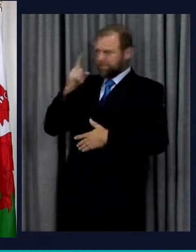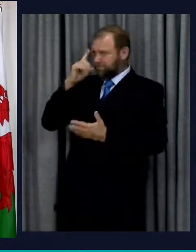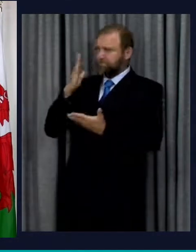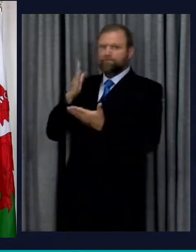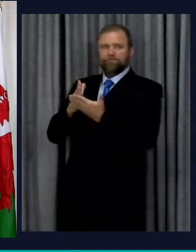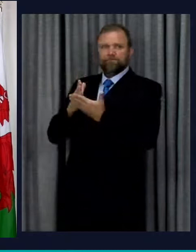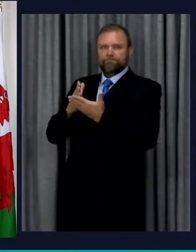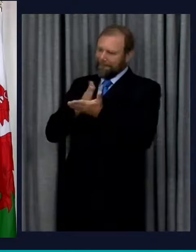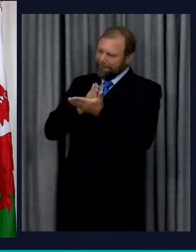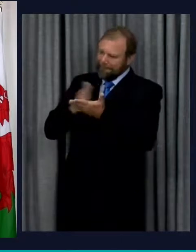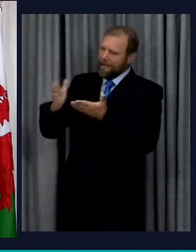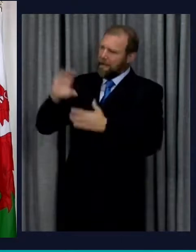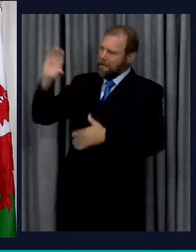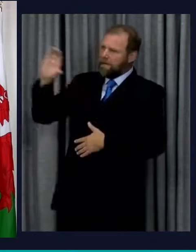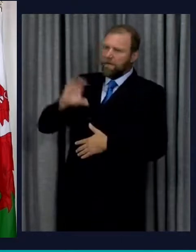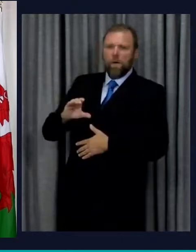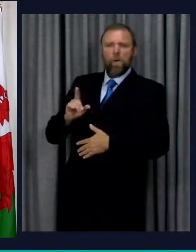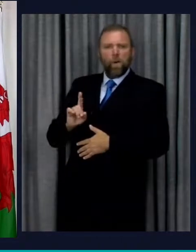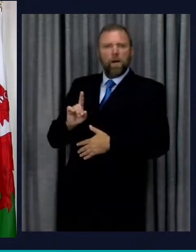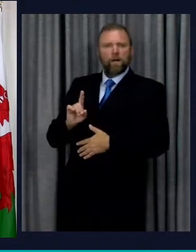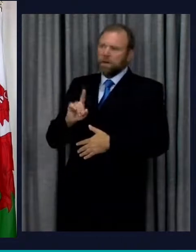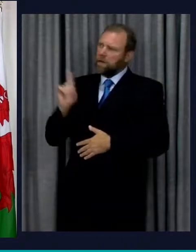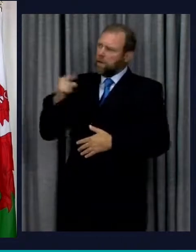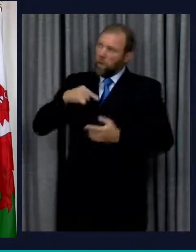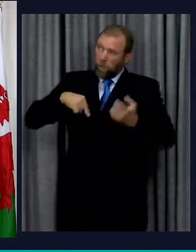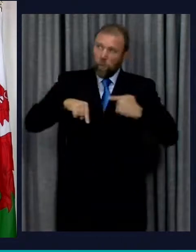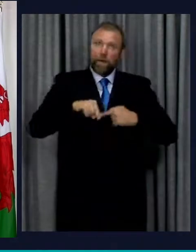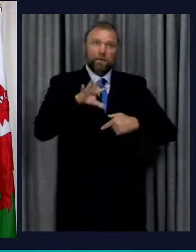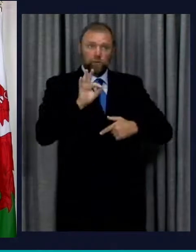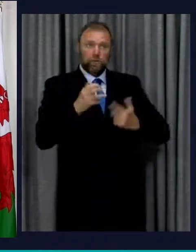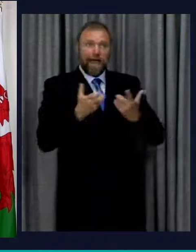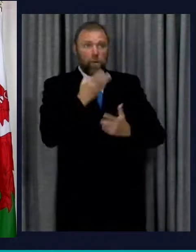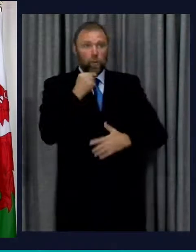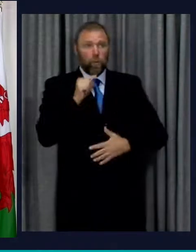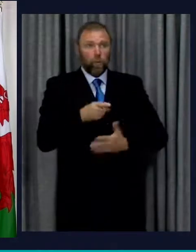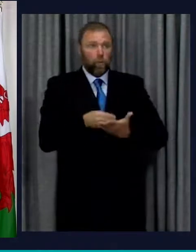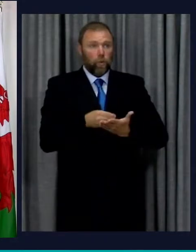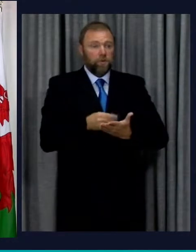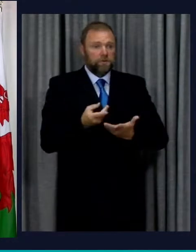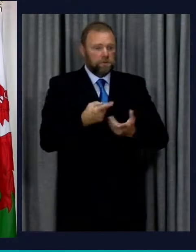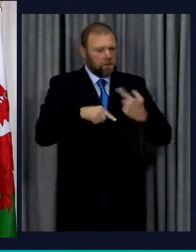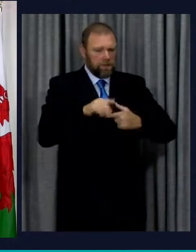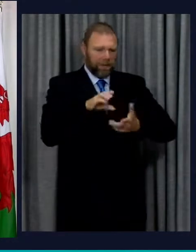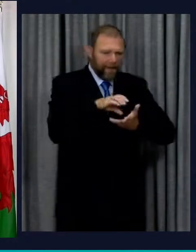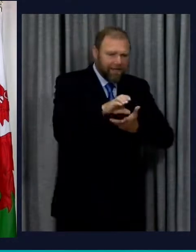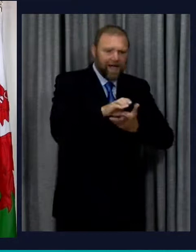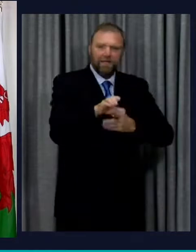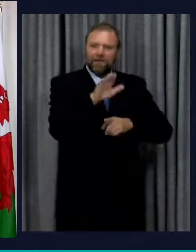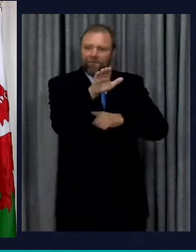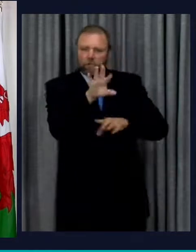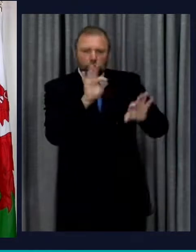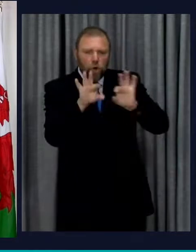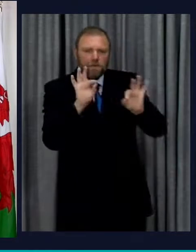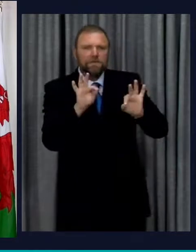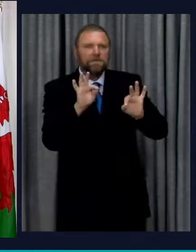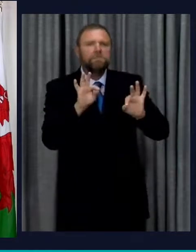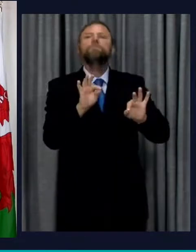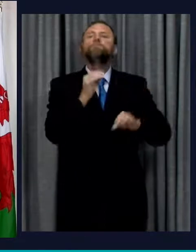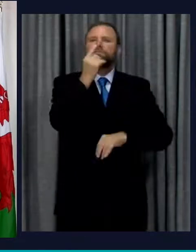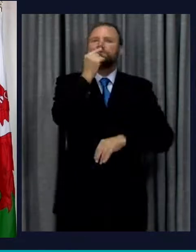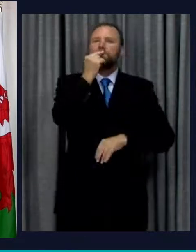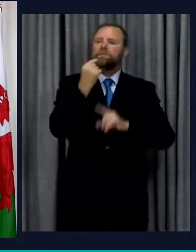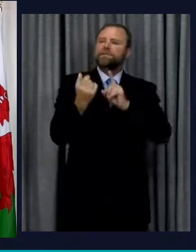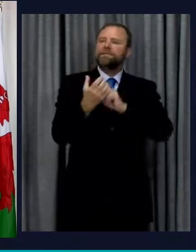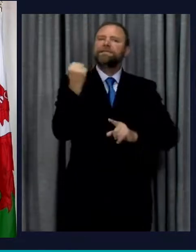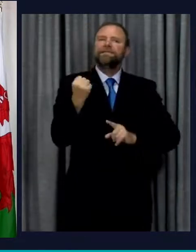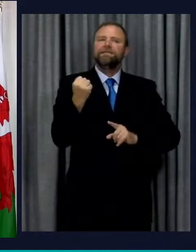if we're clear about our ability to make those choices and invest in future choices, then our task will be much more likely to succeed. So